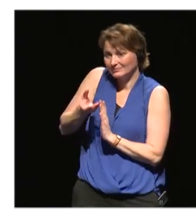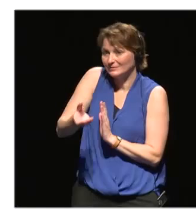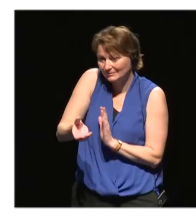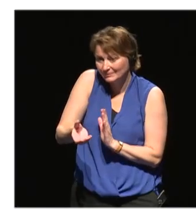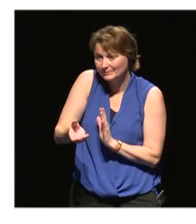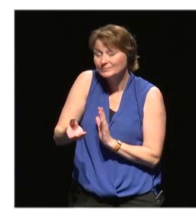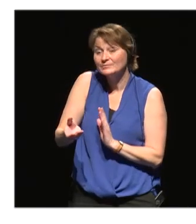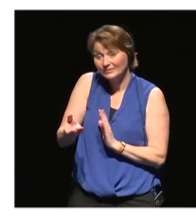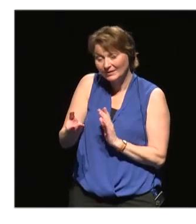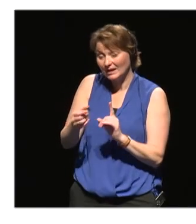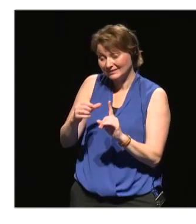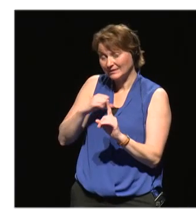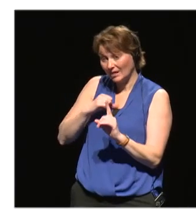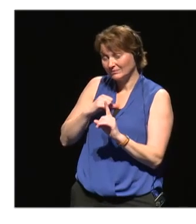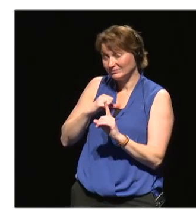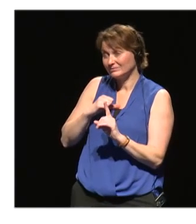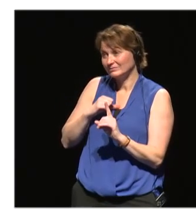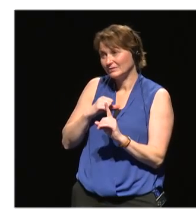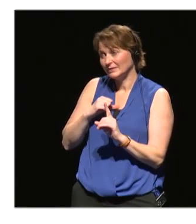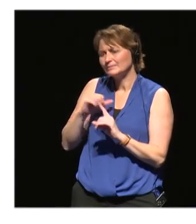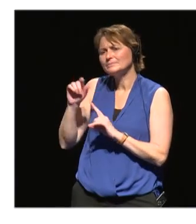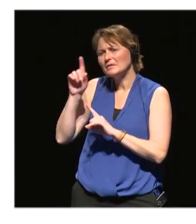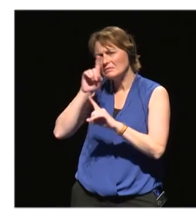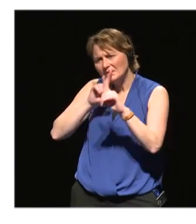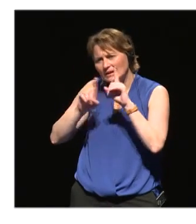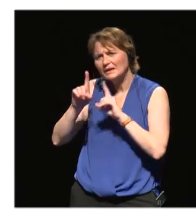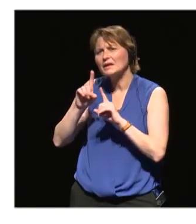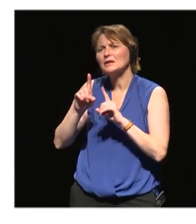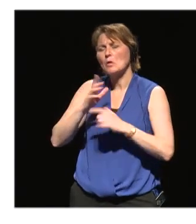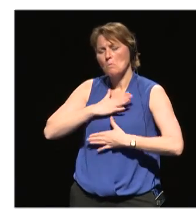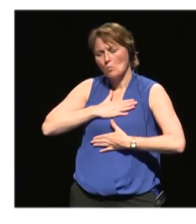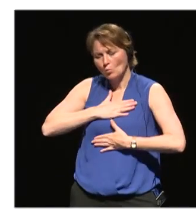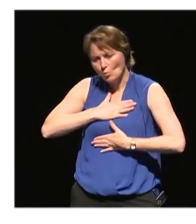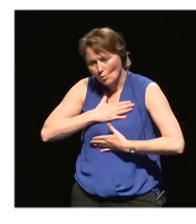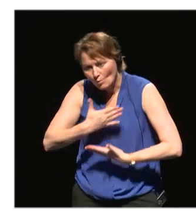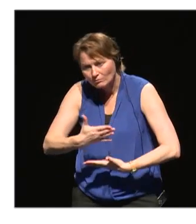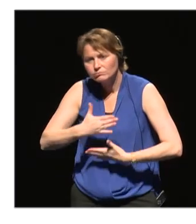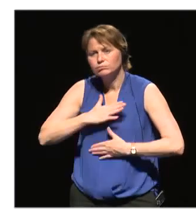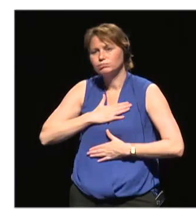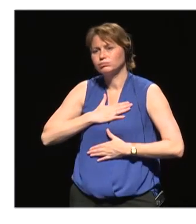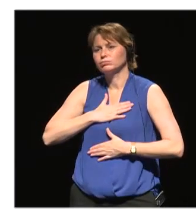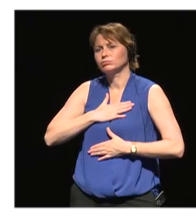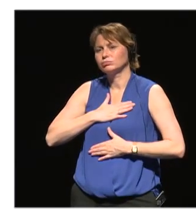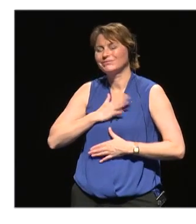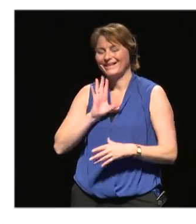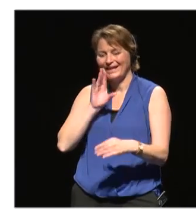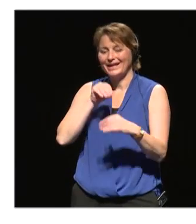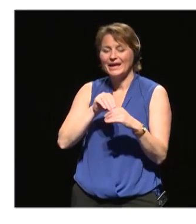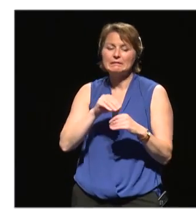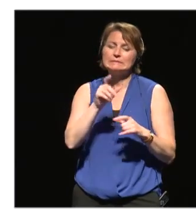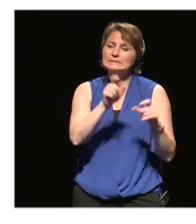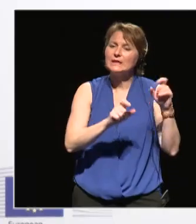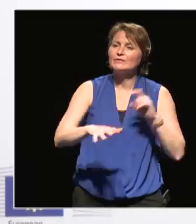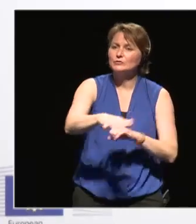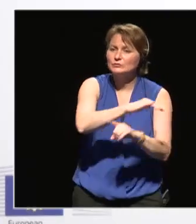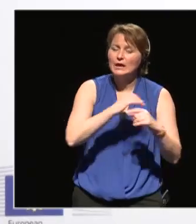do they take into account the willingness to participate of the civil society, young people,